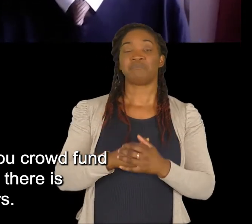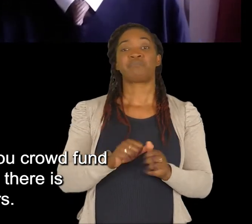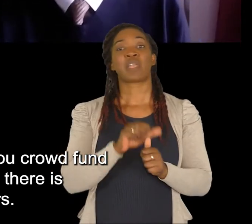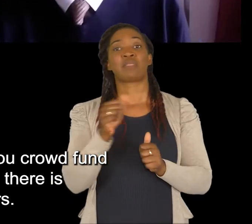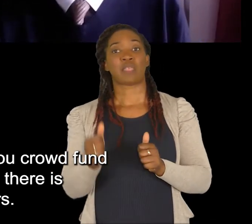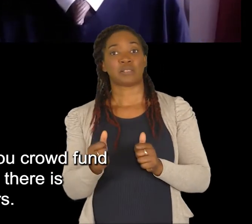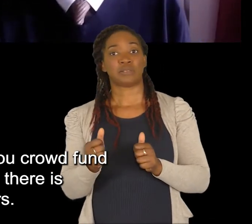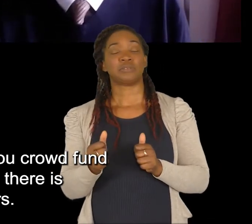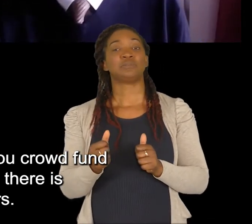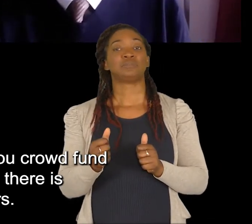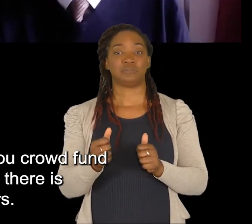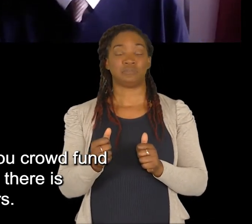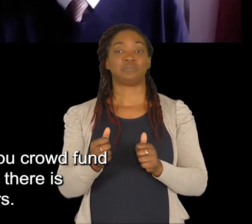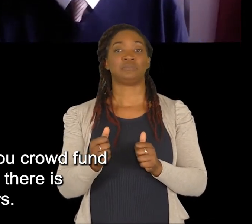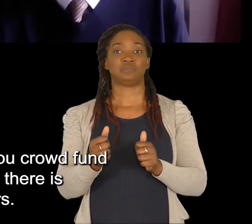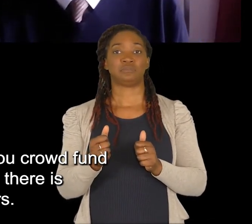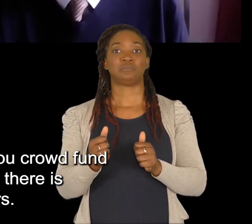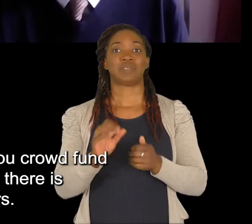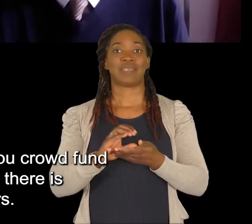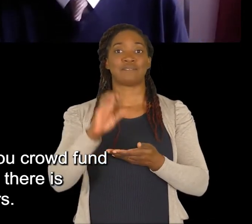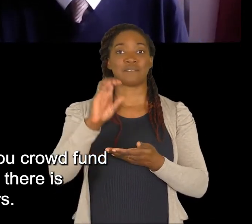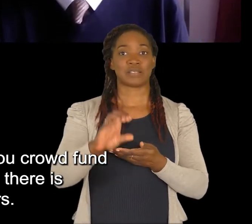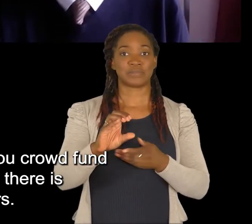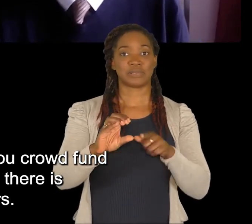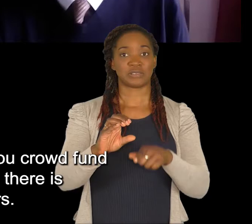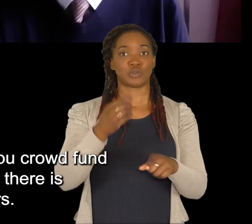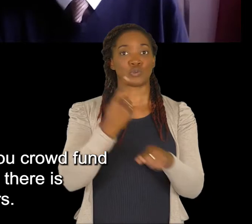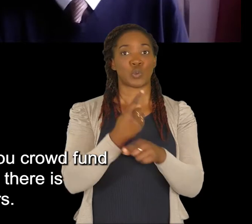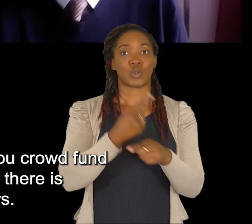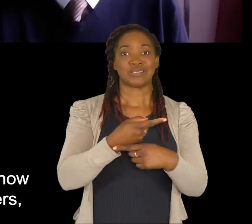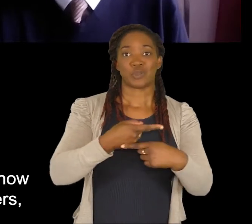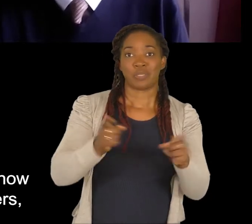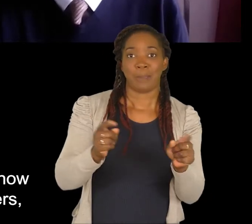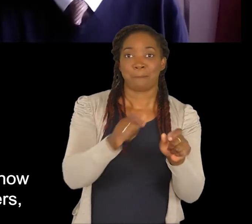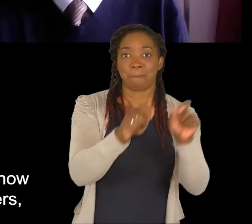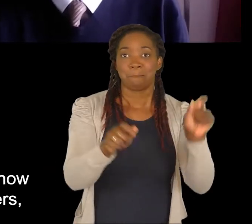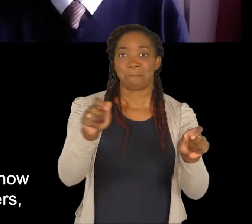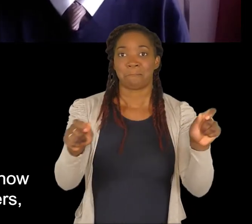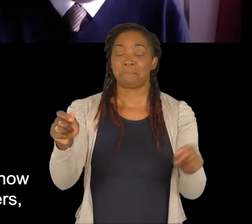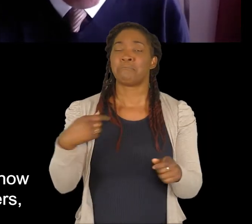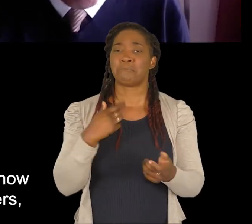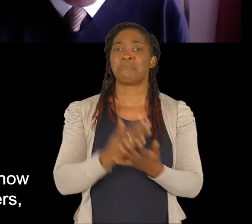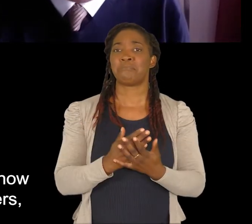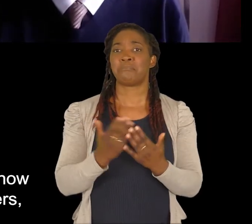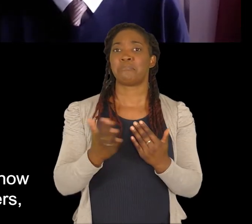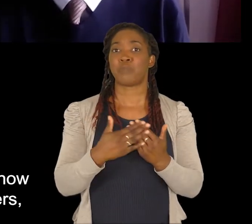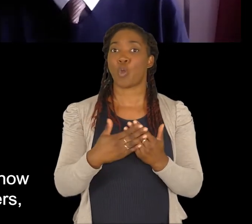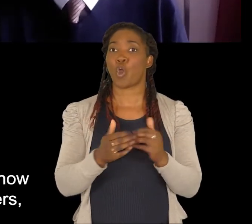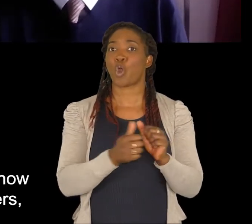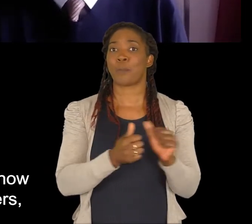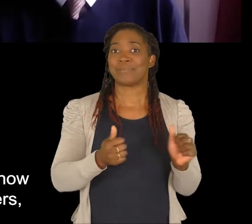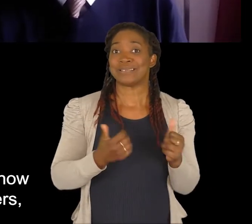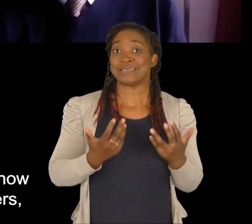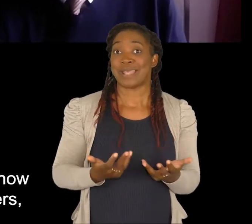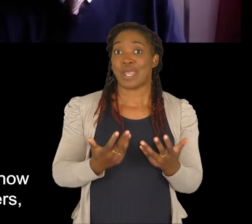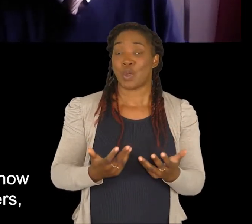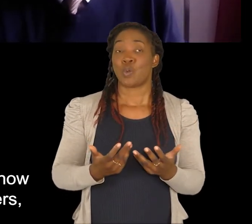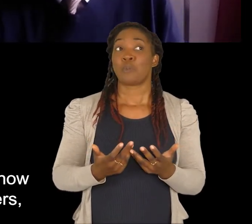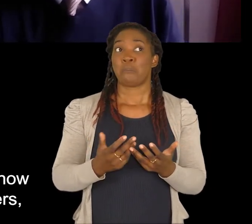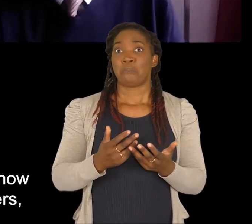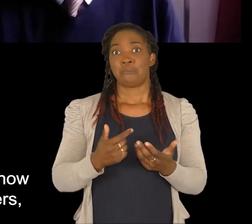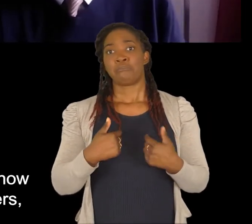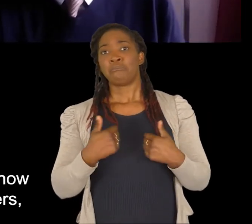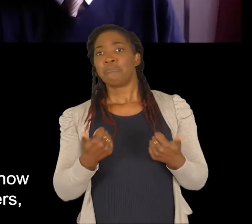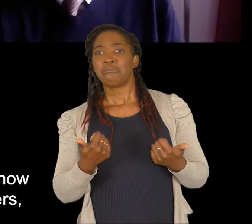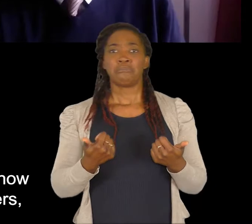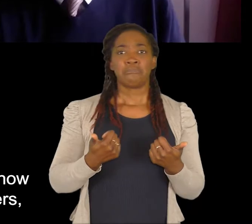of course, there is the investment piece, right? Speaking to investors, I would say there are more companies now